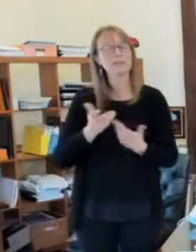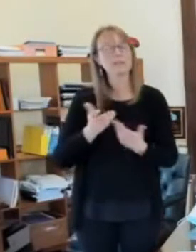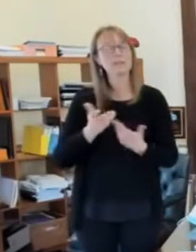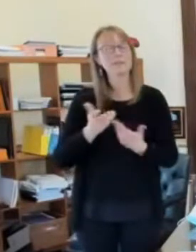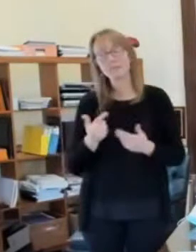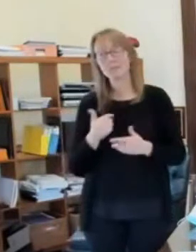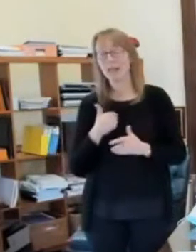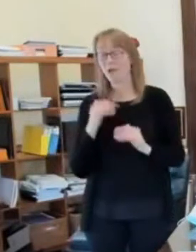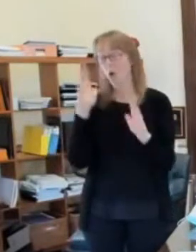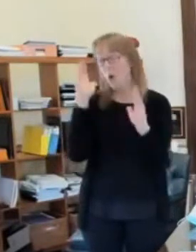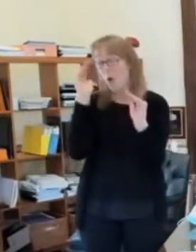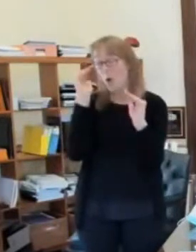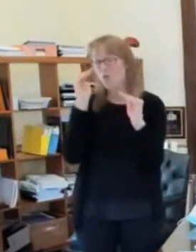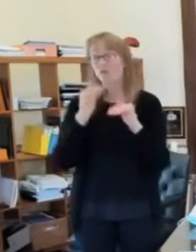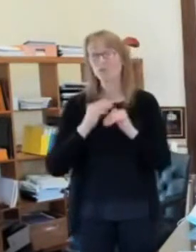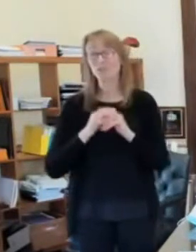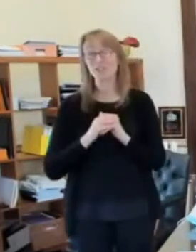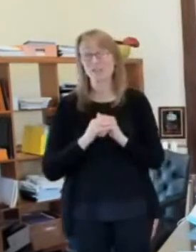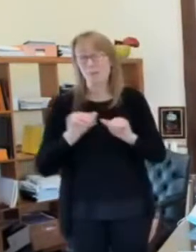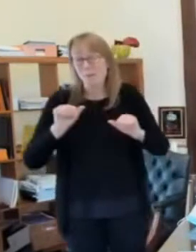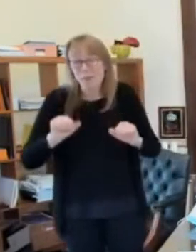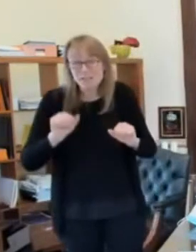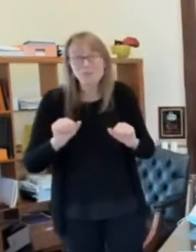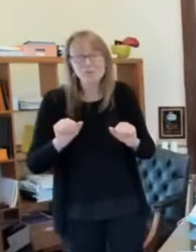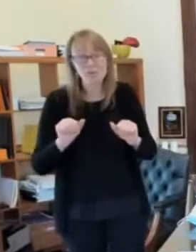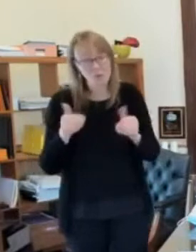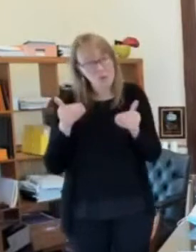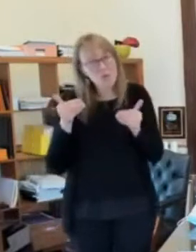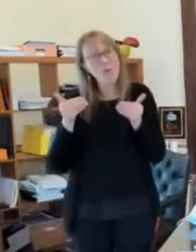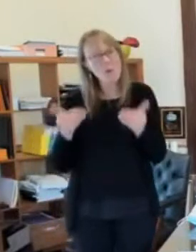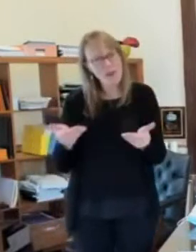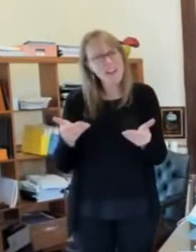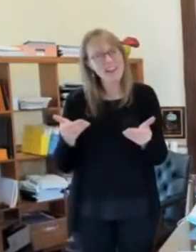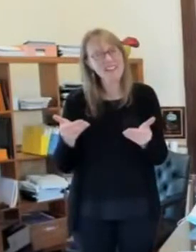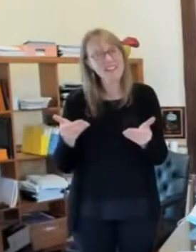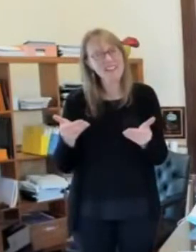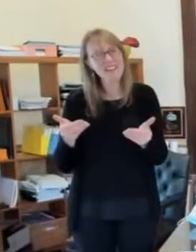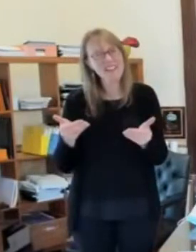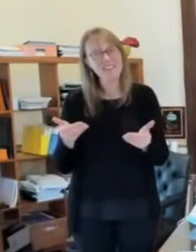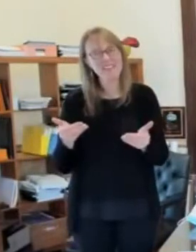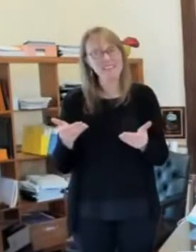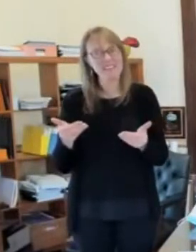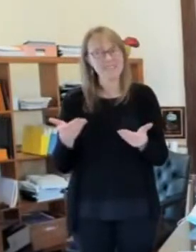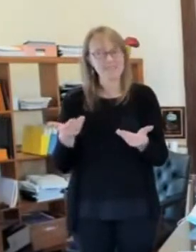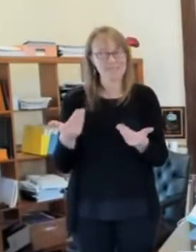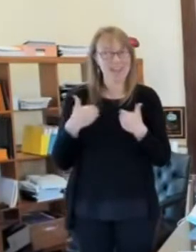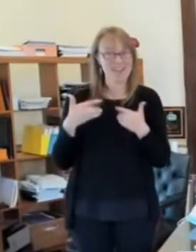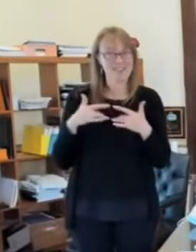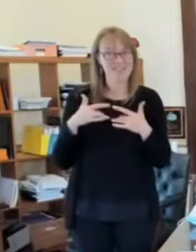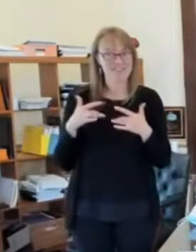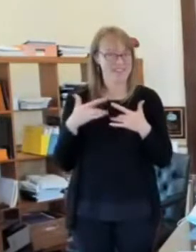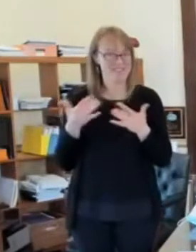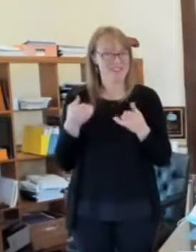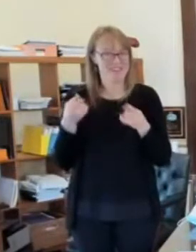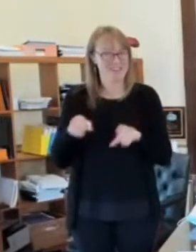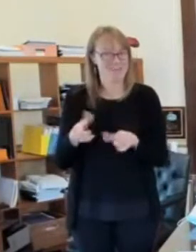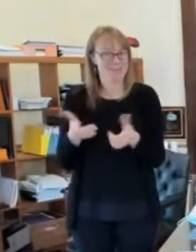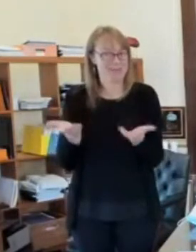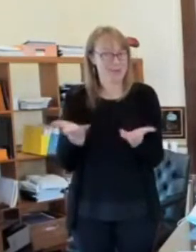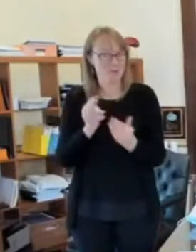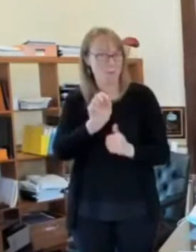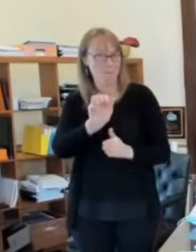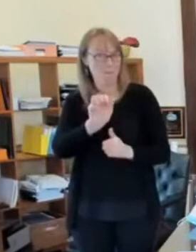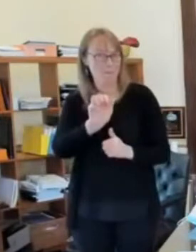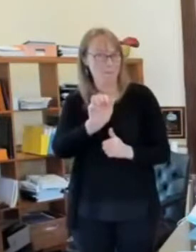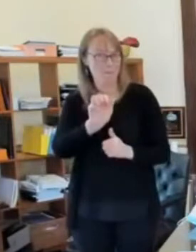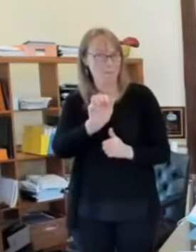and I don't know how big of a trade show it is or what the circumstance is here. But you know, I think it was the car